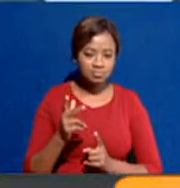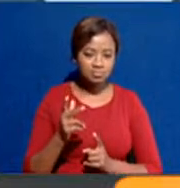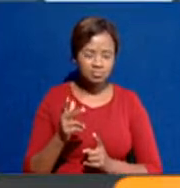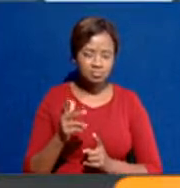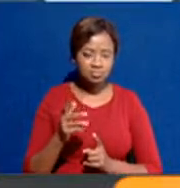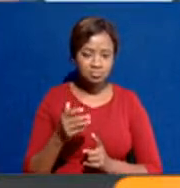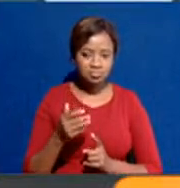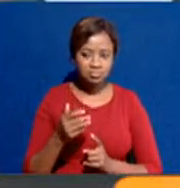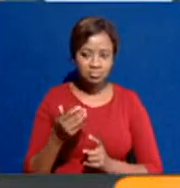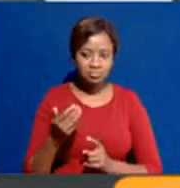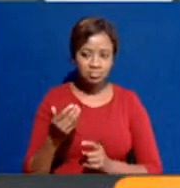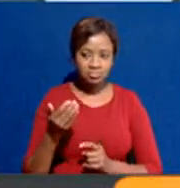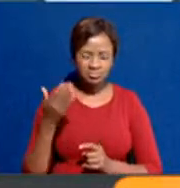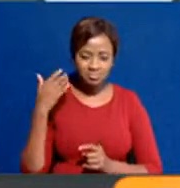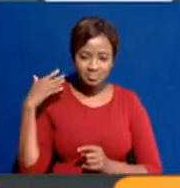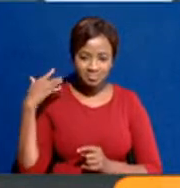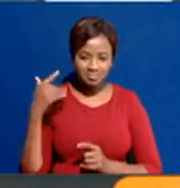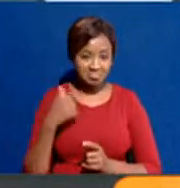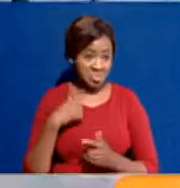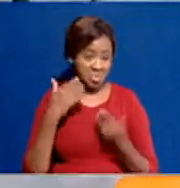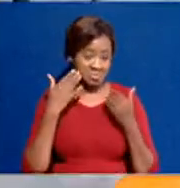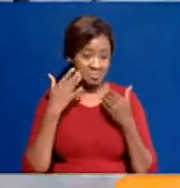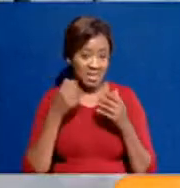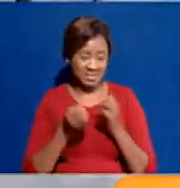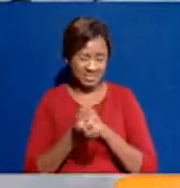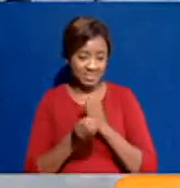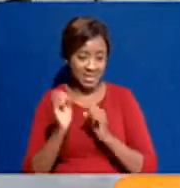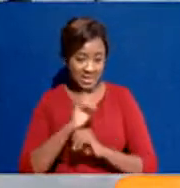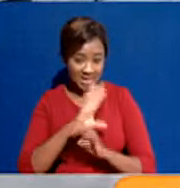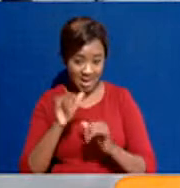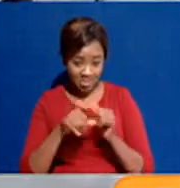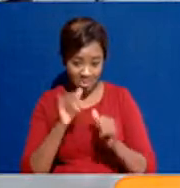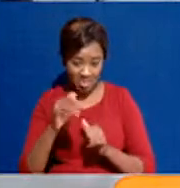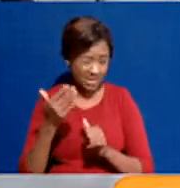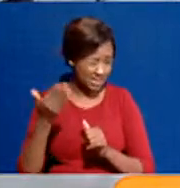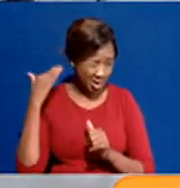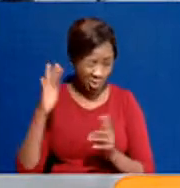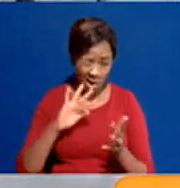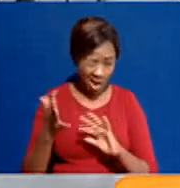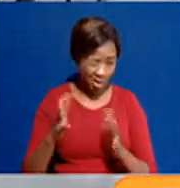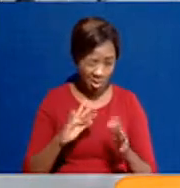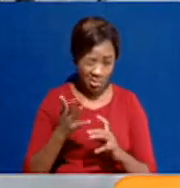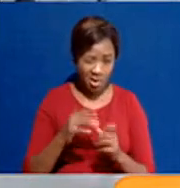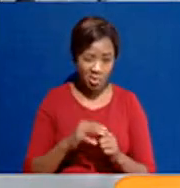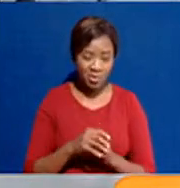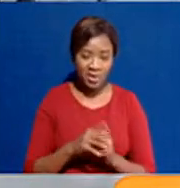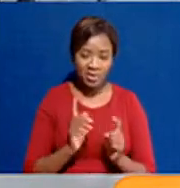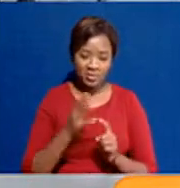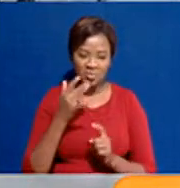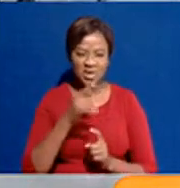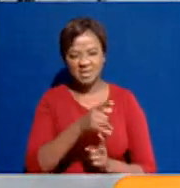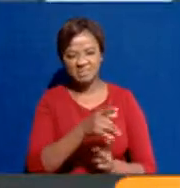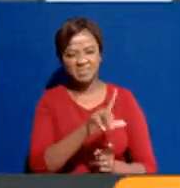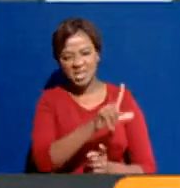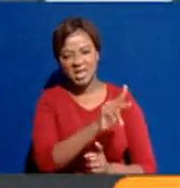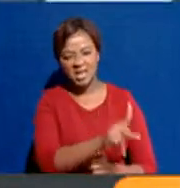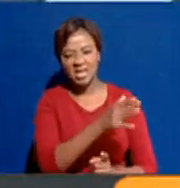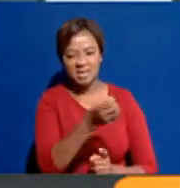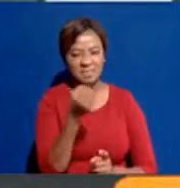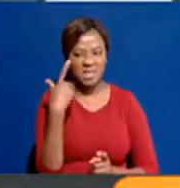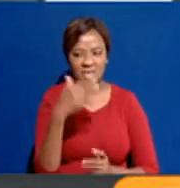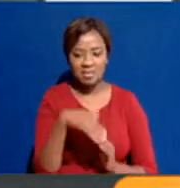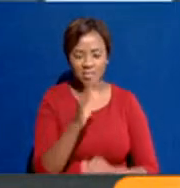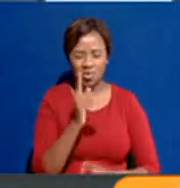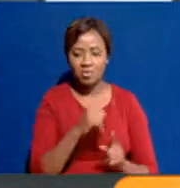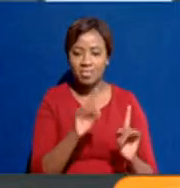qualified to speak about that because he is here. But actually, there have been handshakes even before multi-party democracy. But if you reflect on exactly what happened